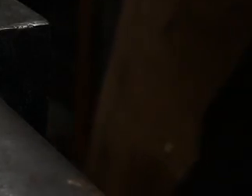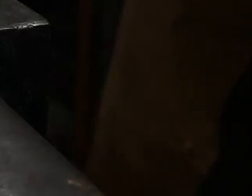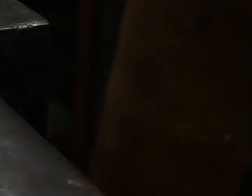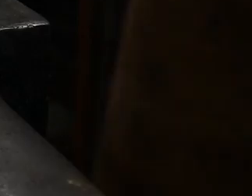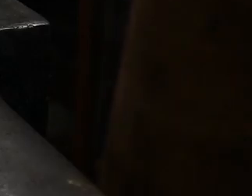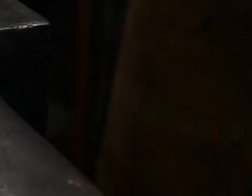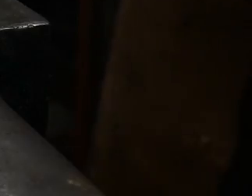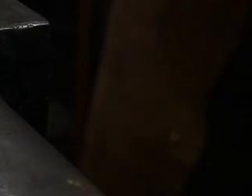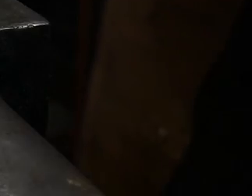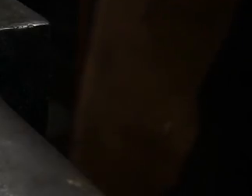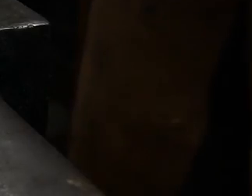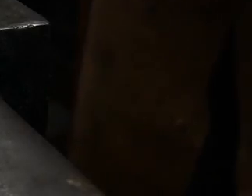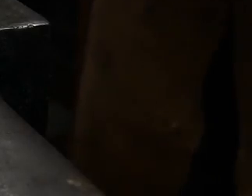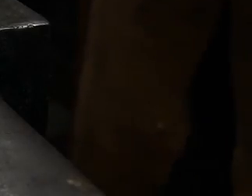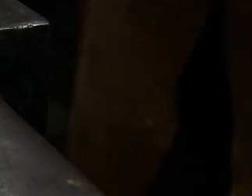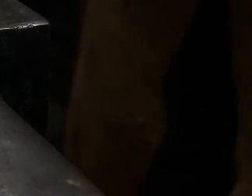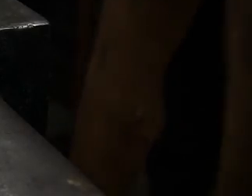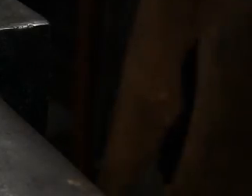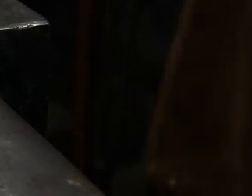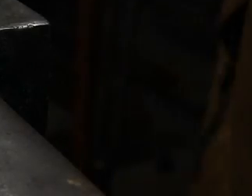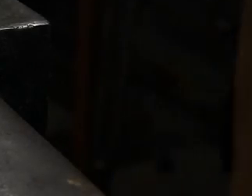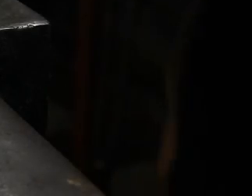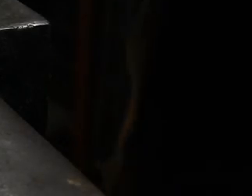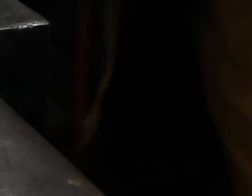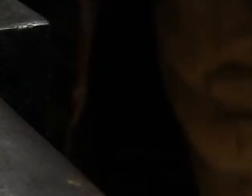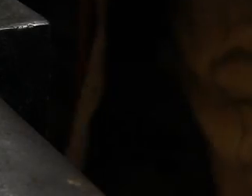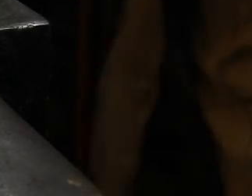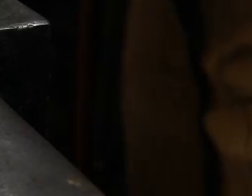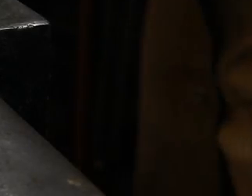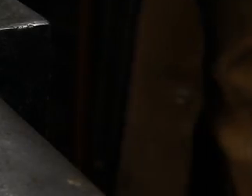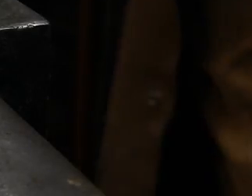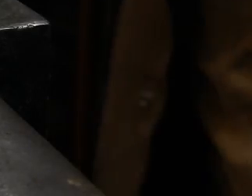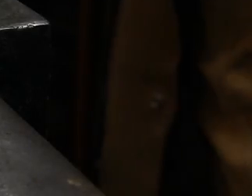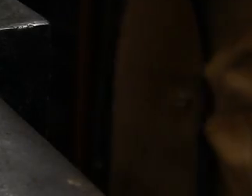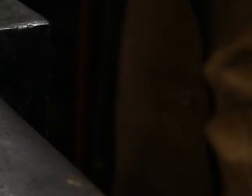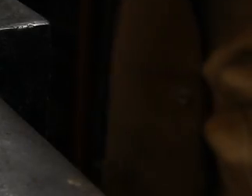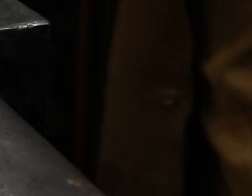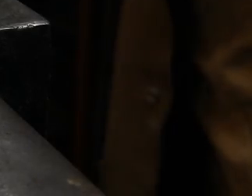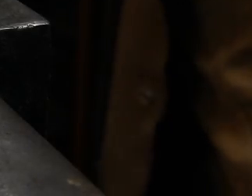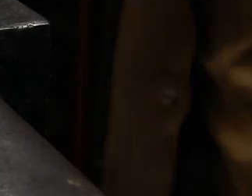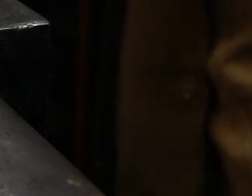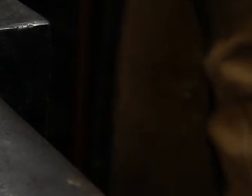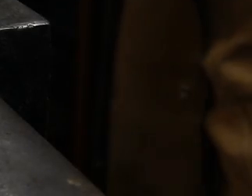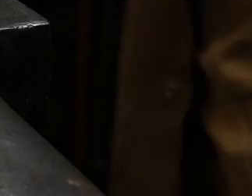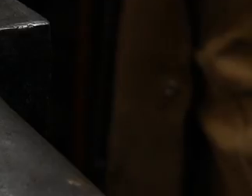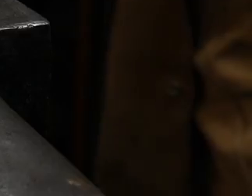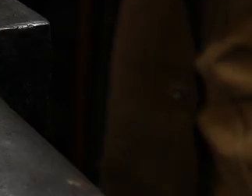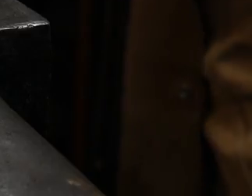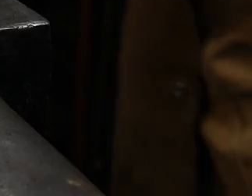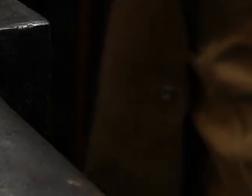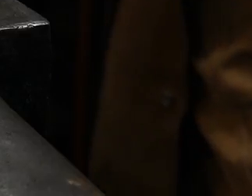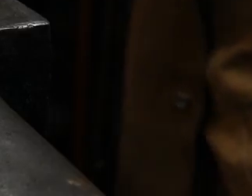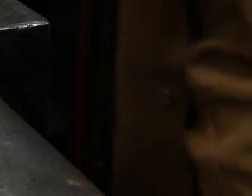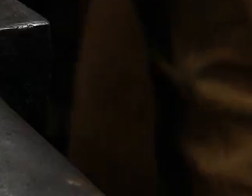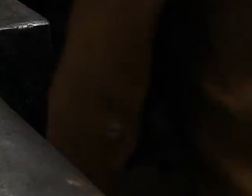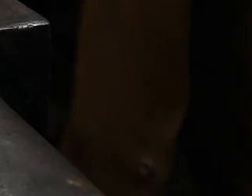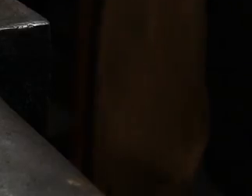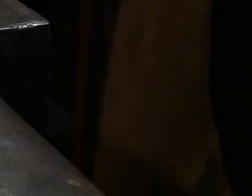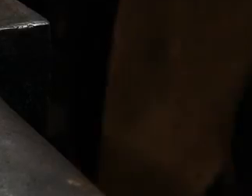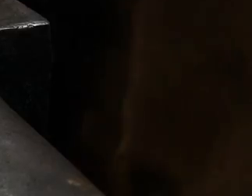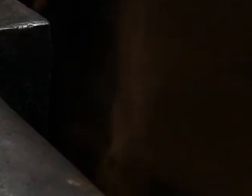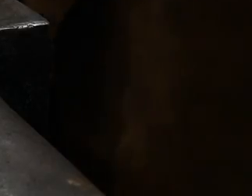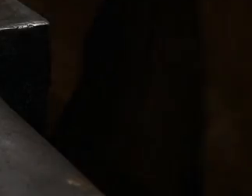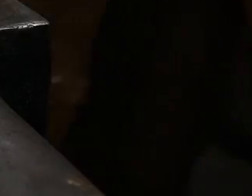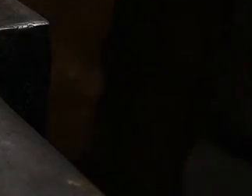shear plane. So I'm going to explain what that is here in a second. Get that down. I'm going to rebuild the fire for a